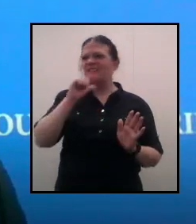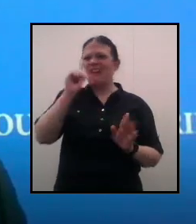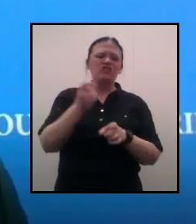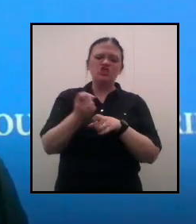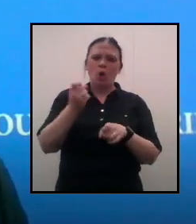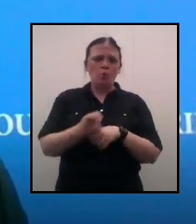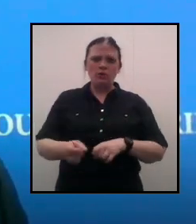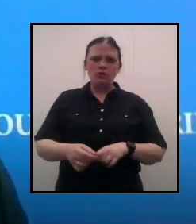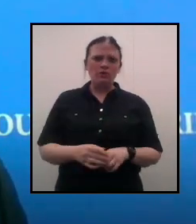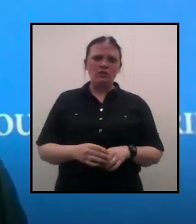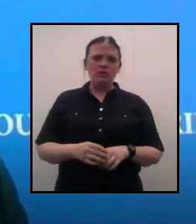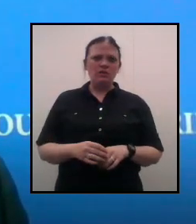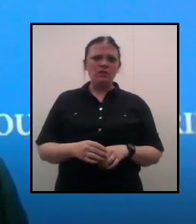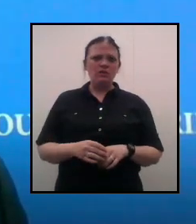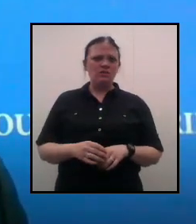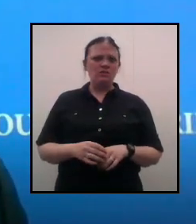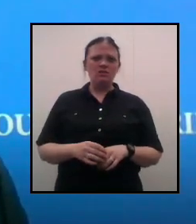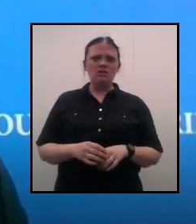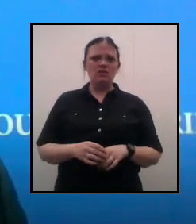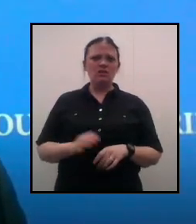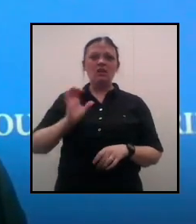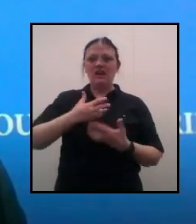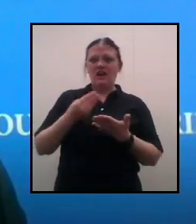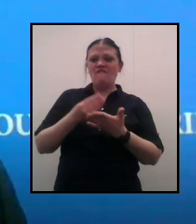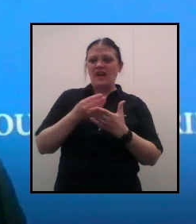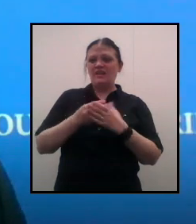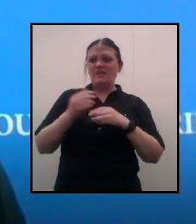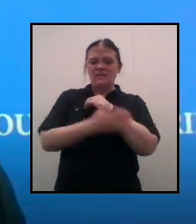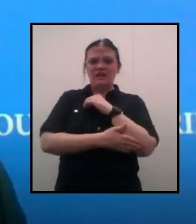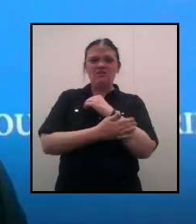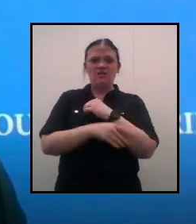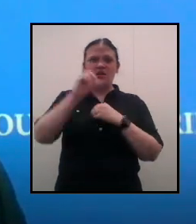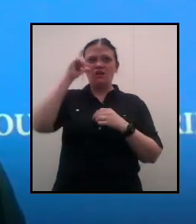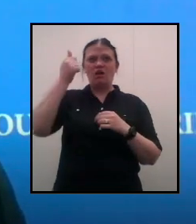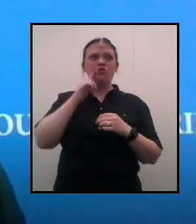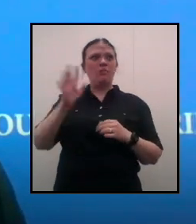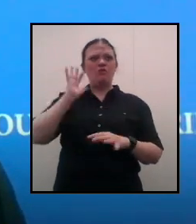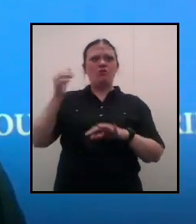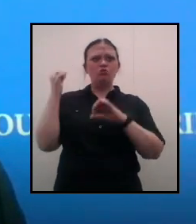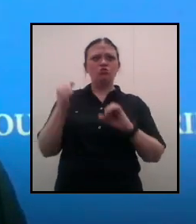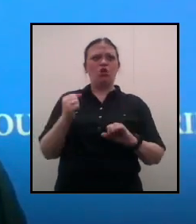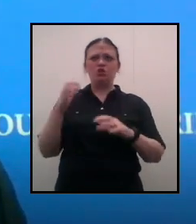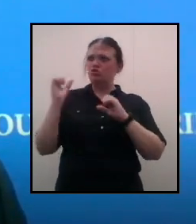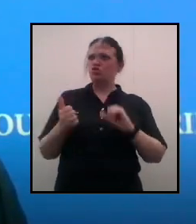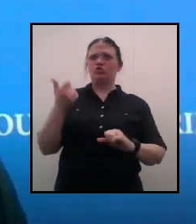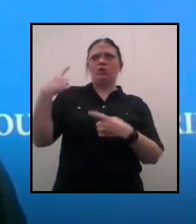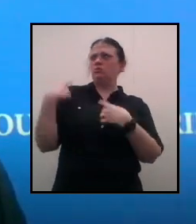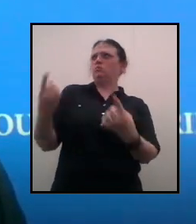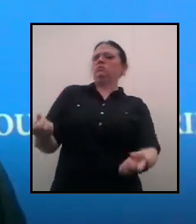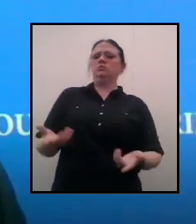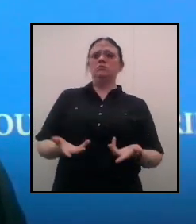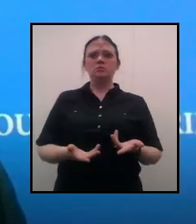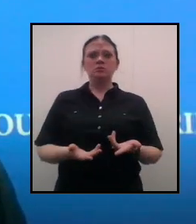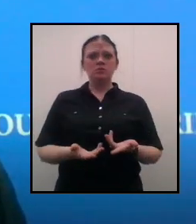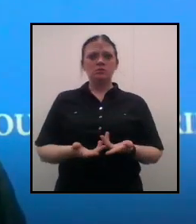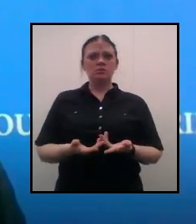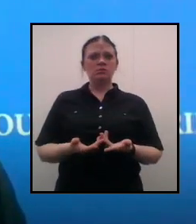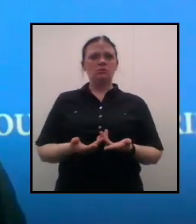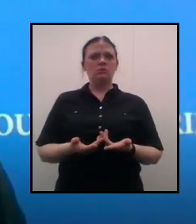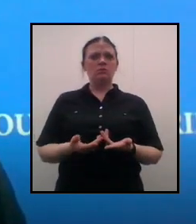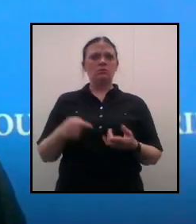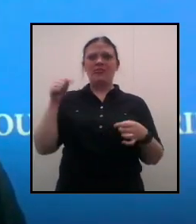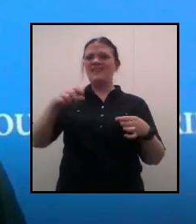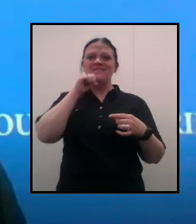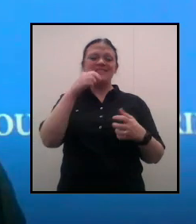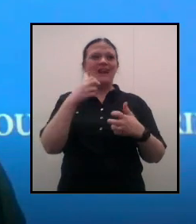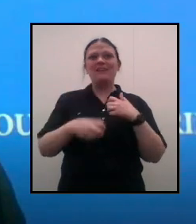joke. We have our finances in county government are really strong, some of the strongest we've ever seen. And this is not an